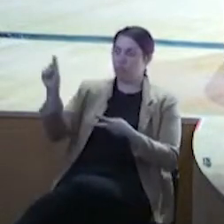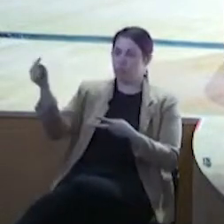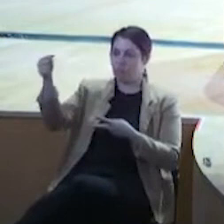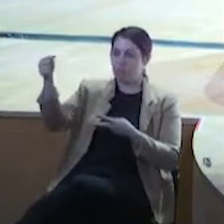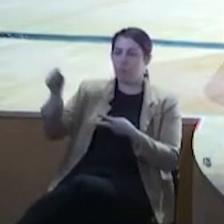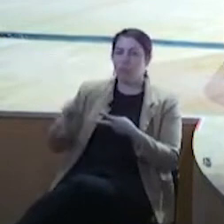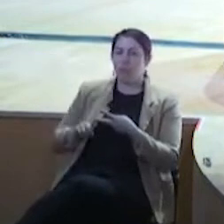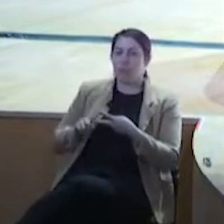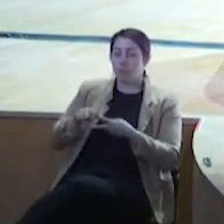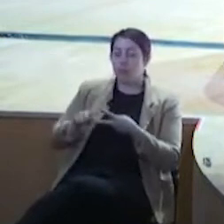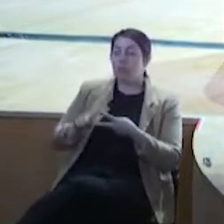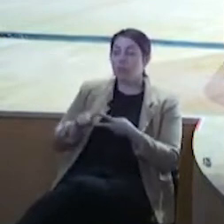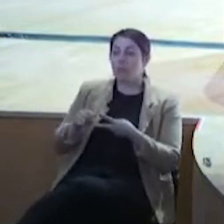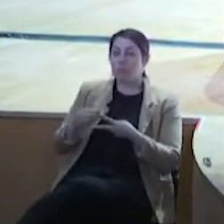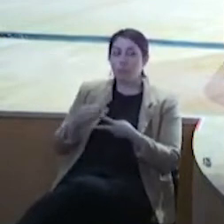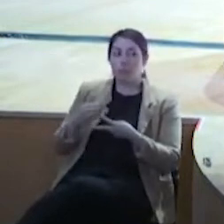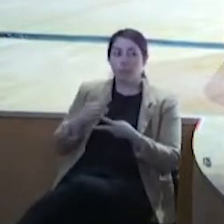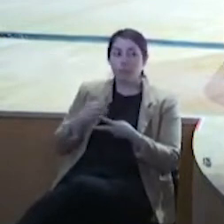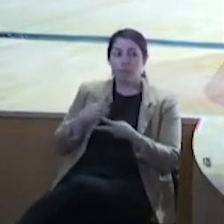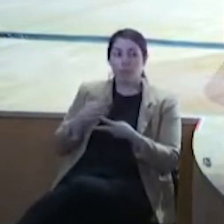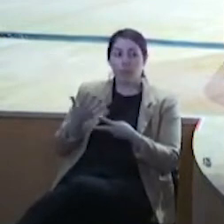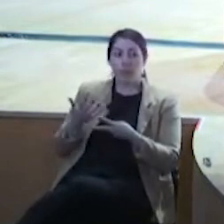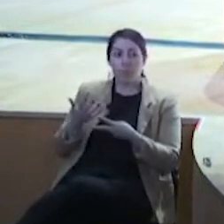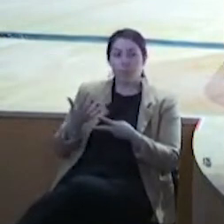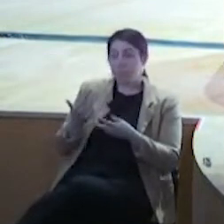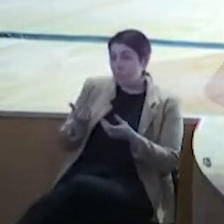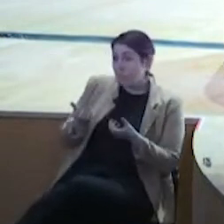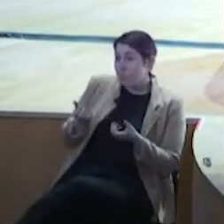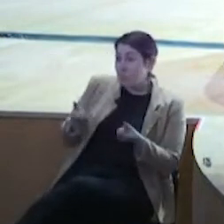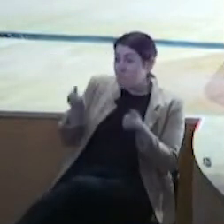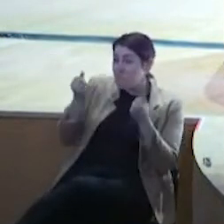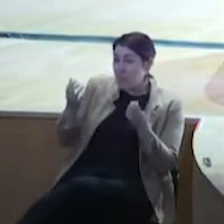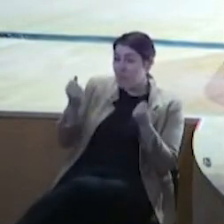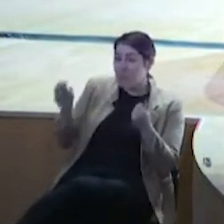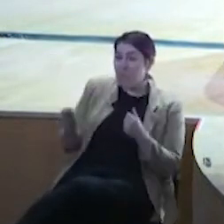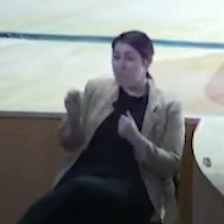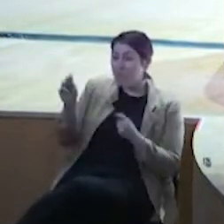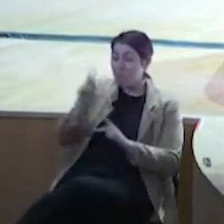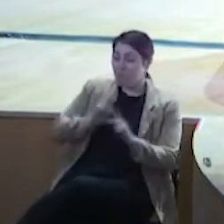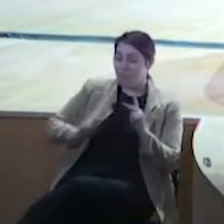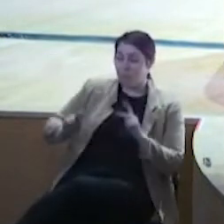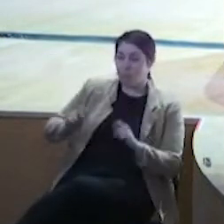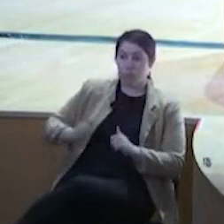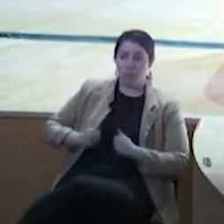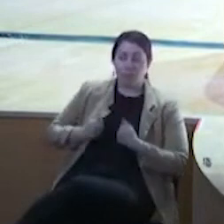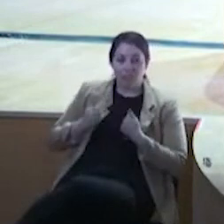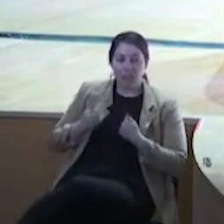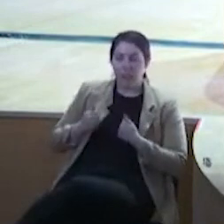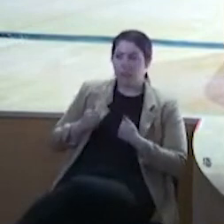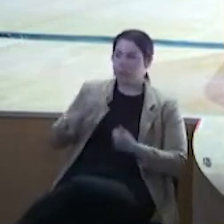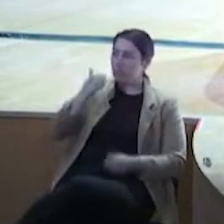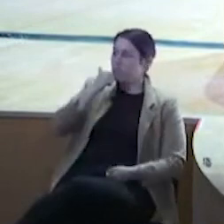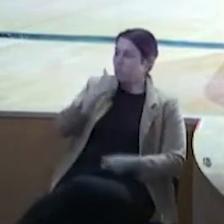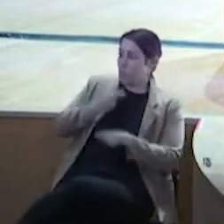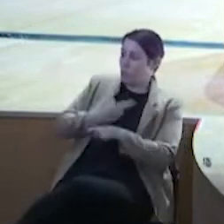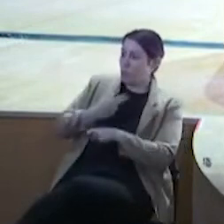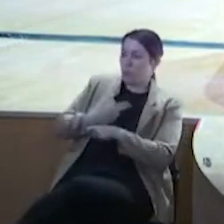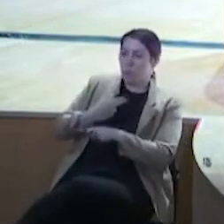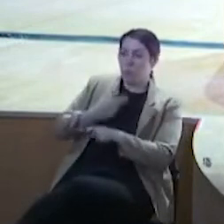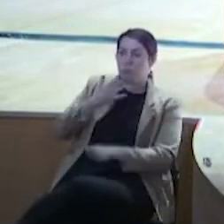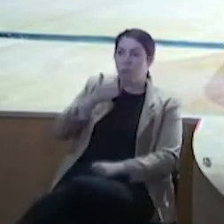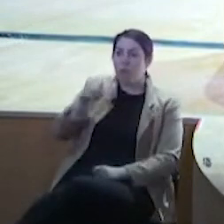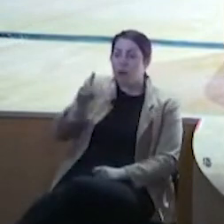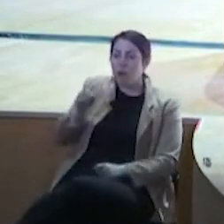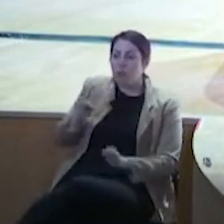dams, and we have, what, millions of people who live and use the Colorado River